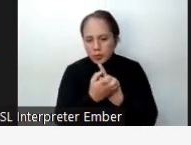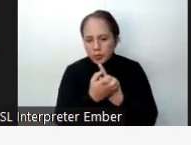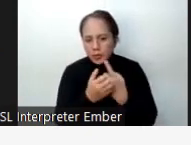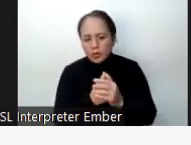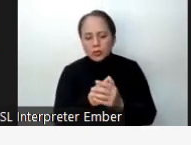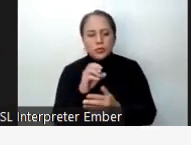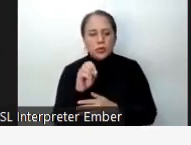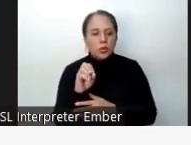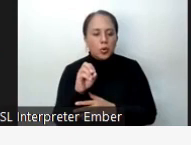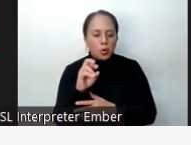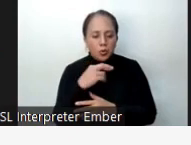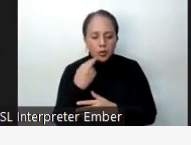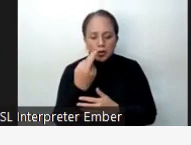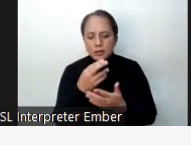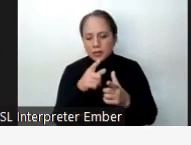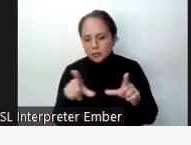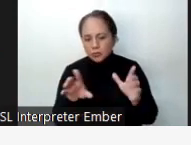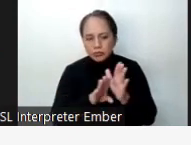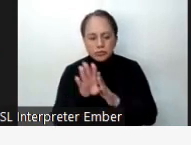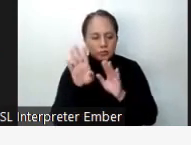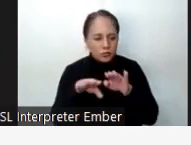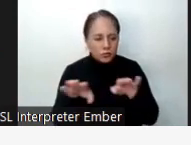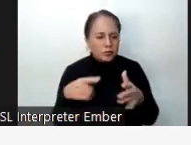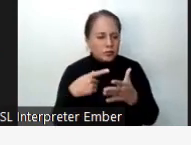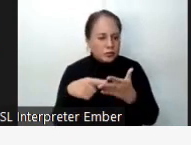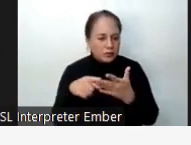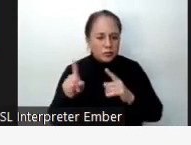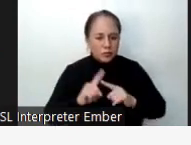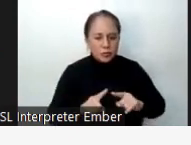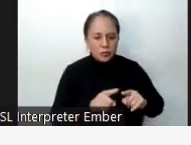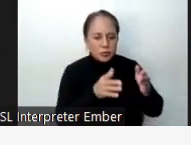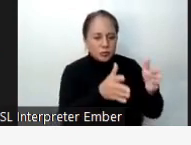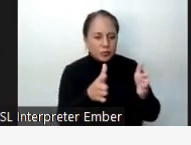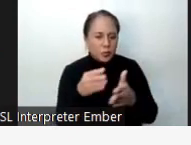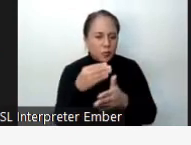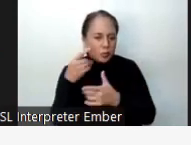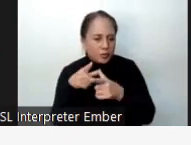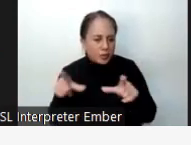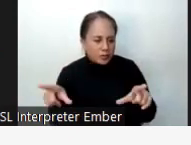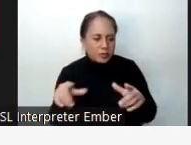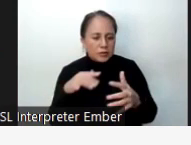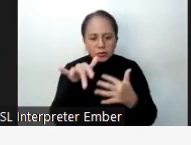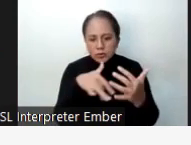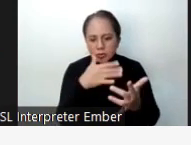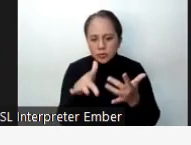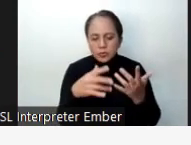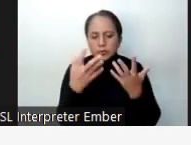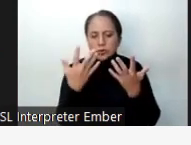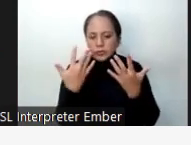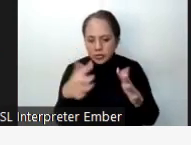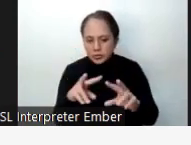oral language development of children. We also checked different aspects of home language interactions that were